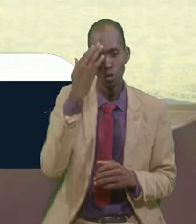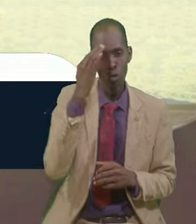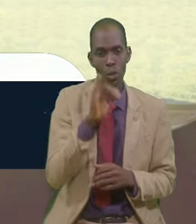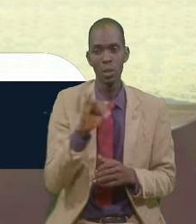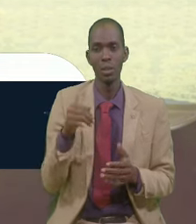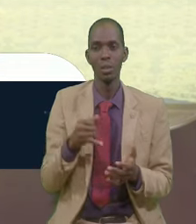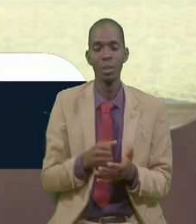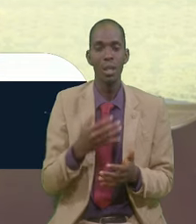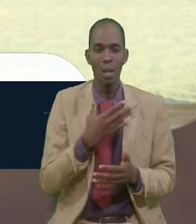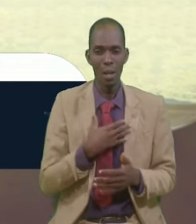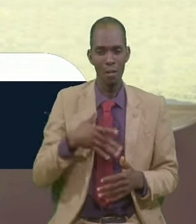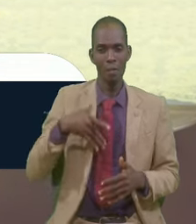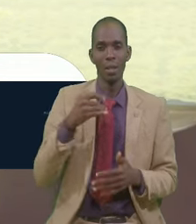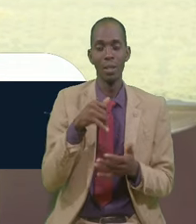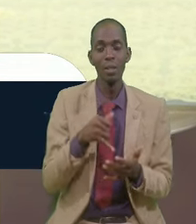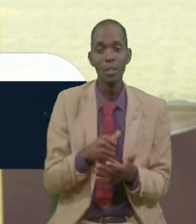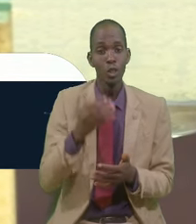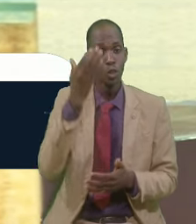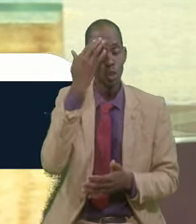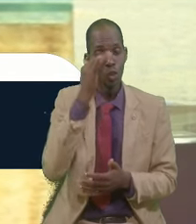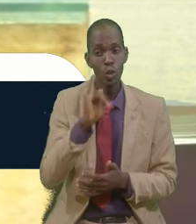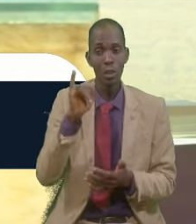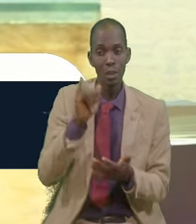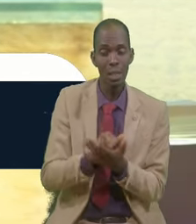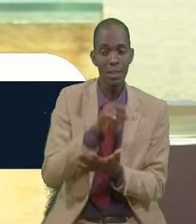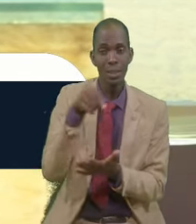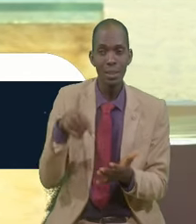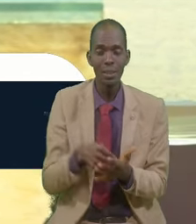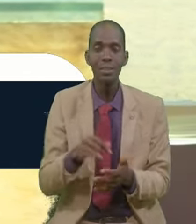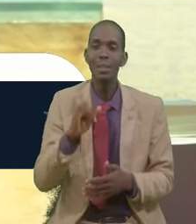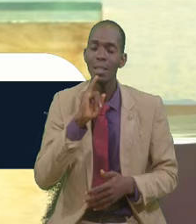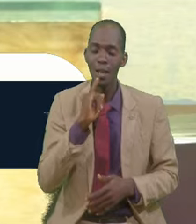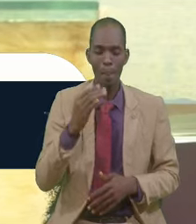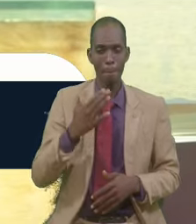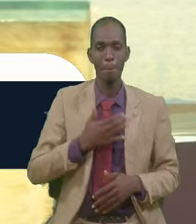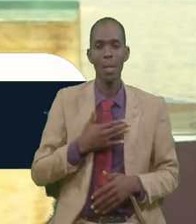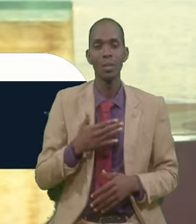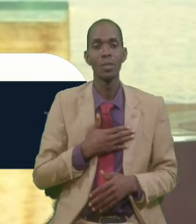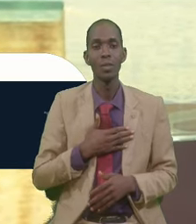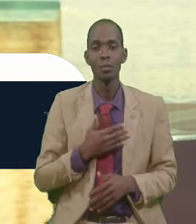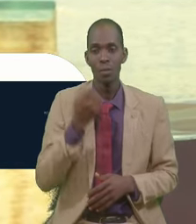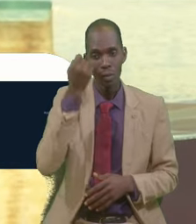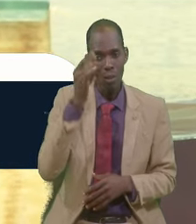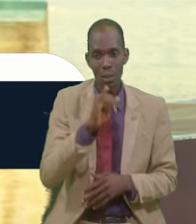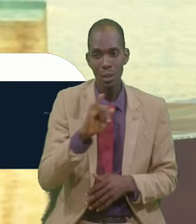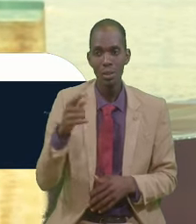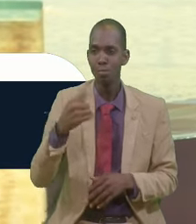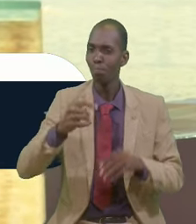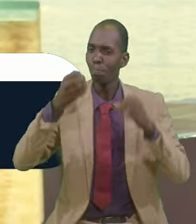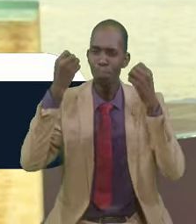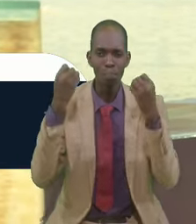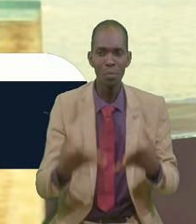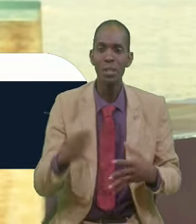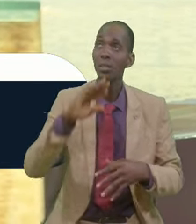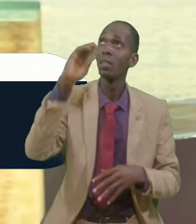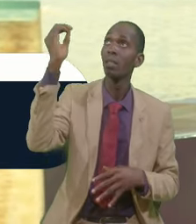and sensing it, and knowing that this is mine. Comprehending the manifold